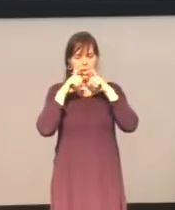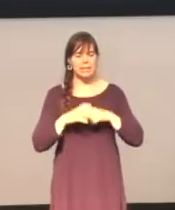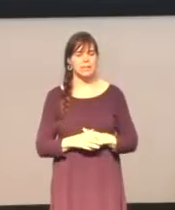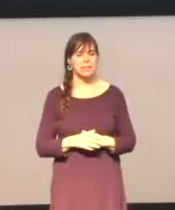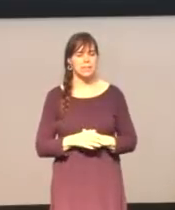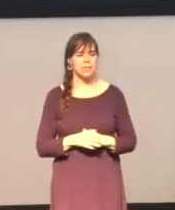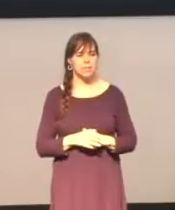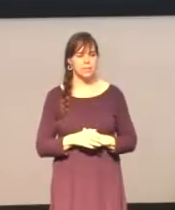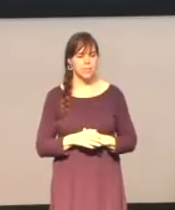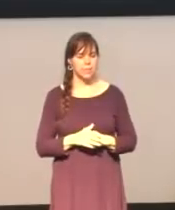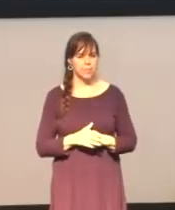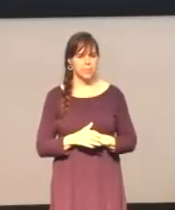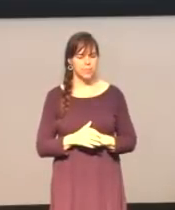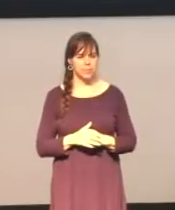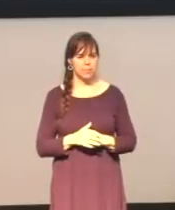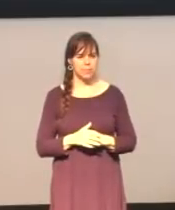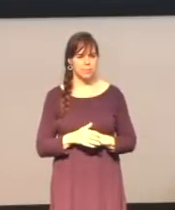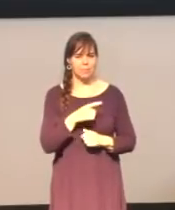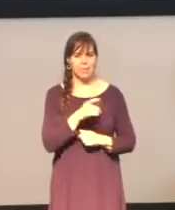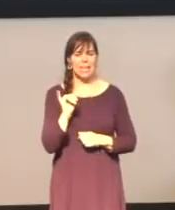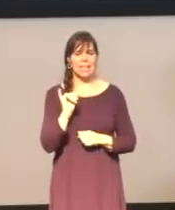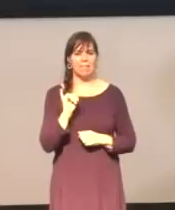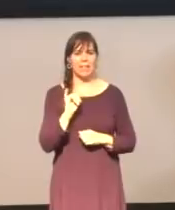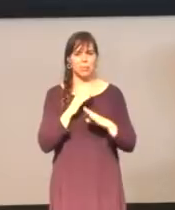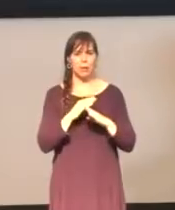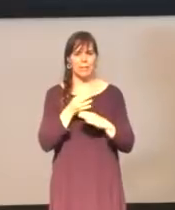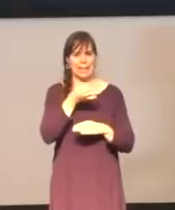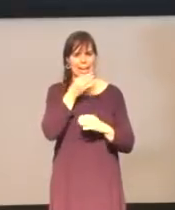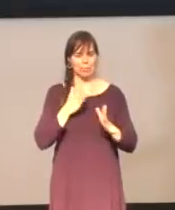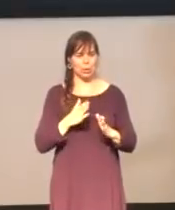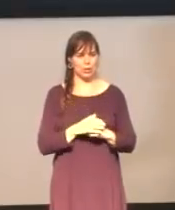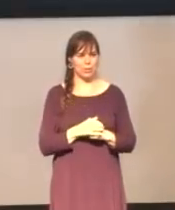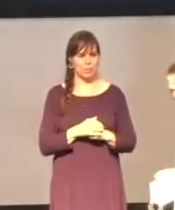I have my infection prevention expert.